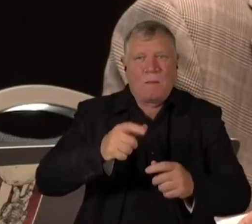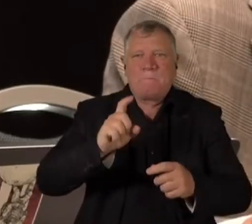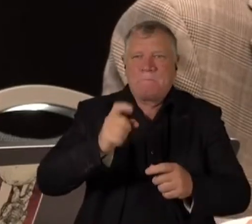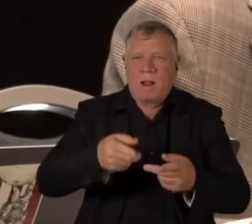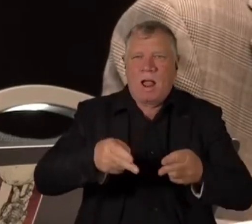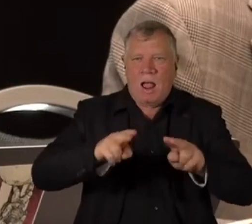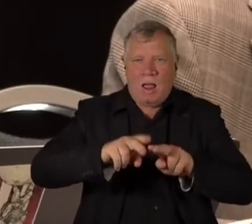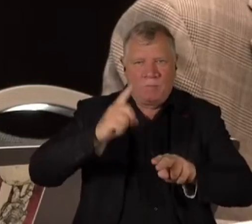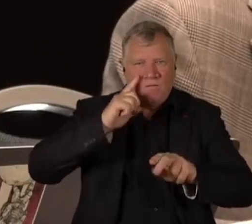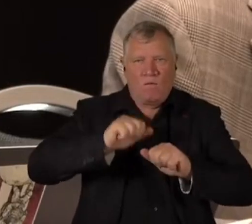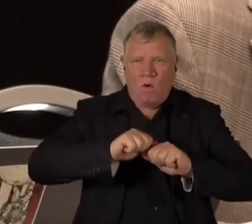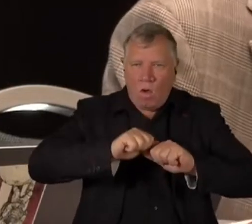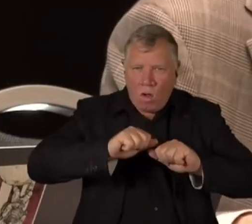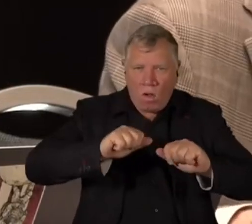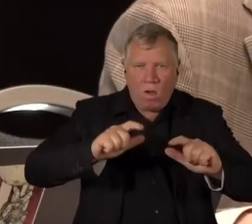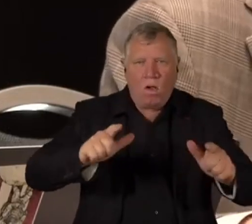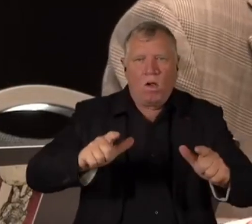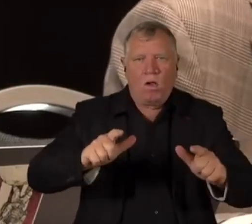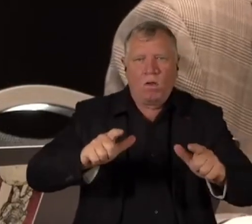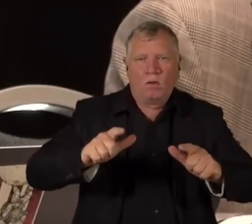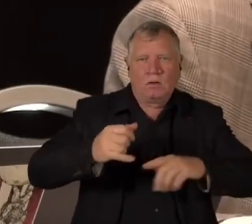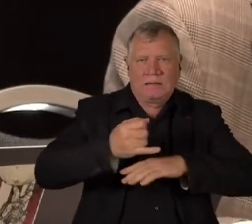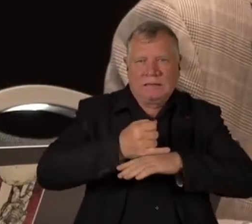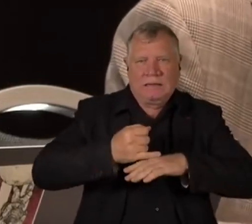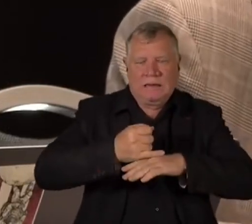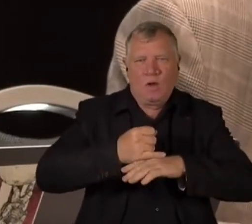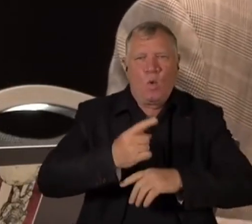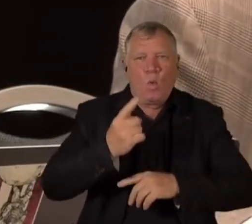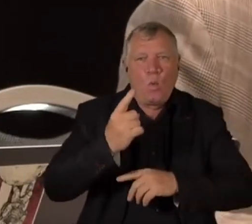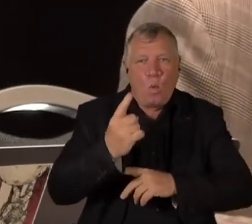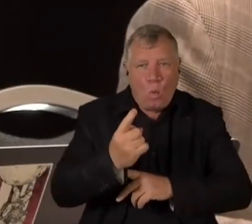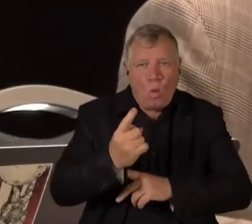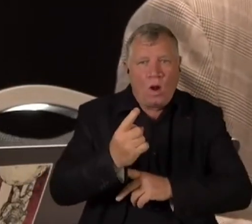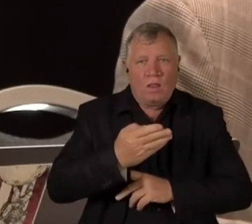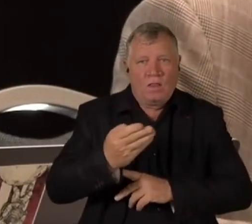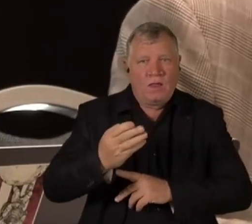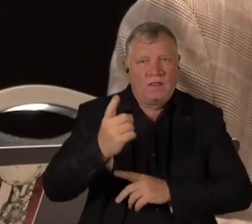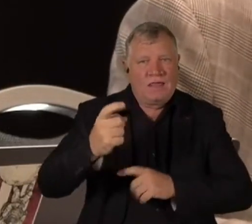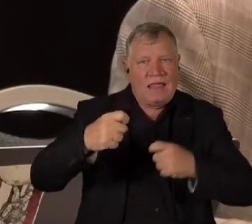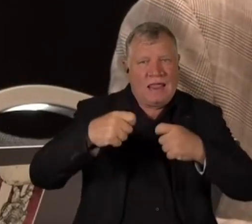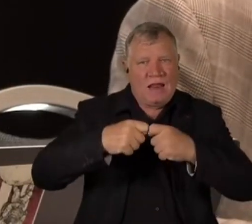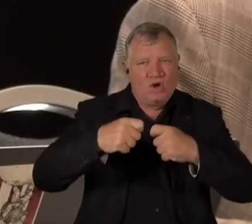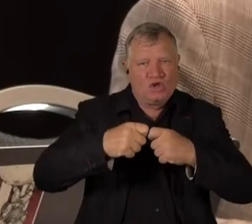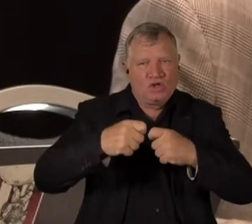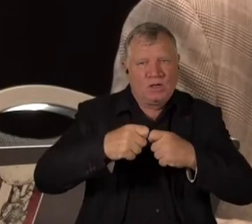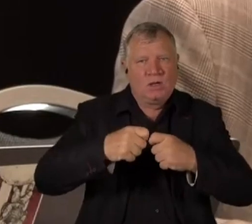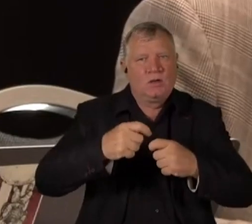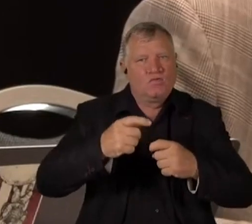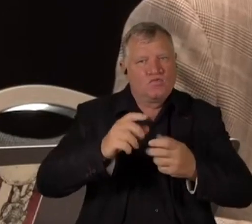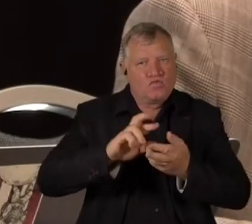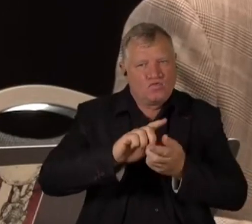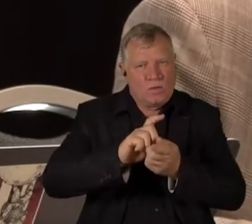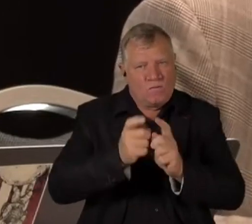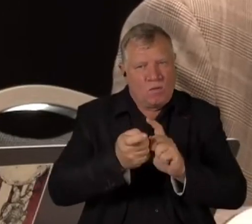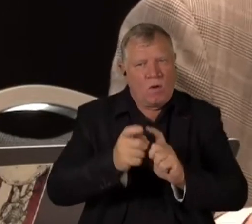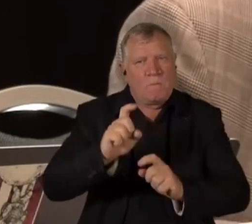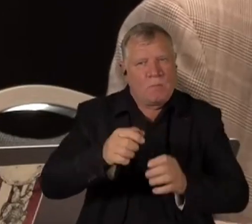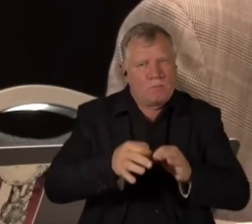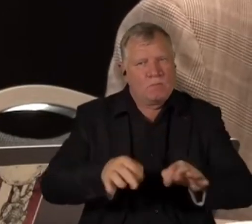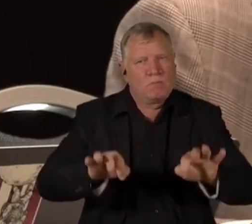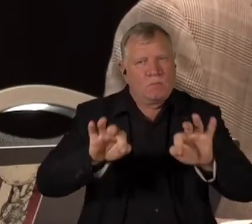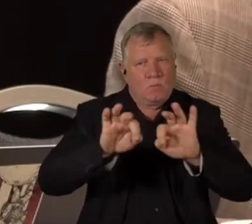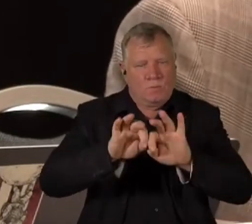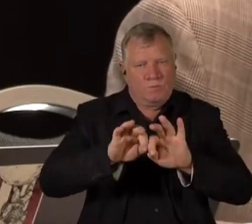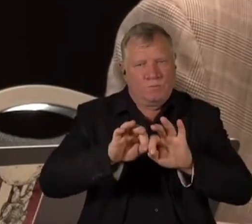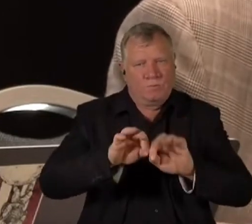accomplish. That is why energy reform was one of the first reforms that the Oversight Board backed. Working with the government, we